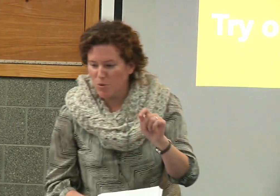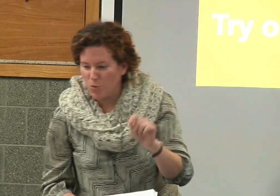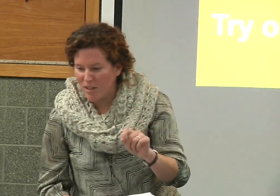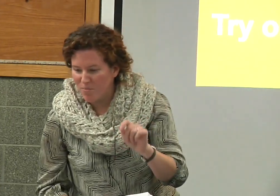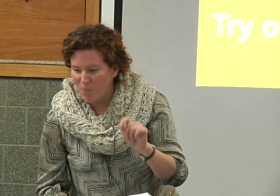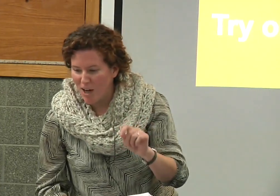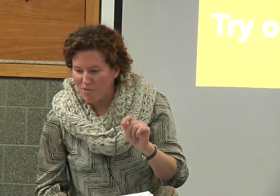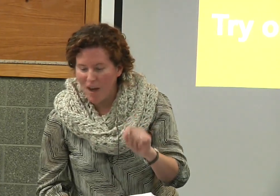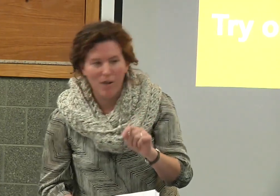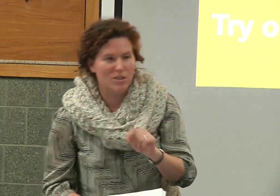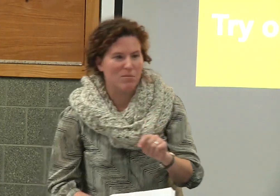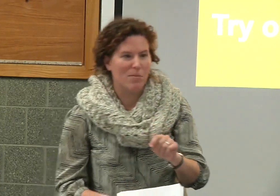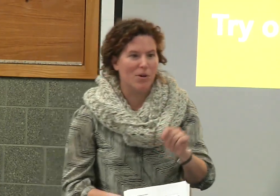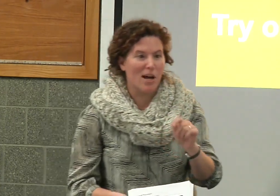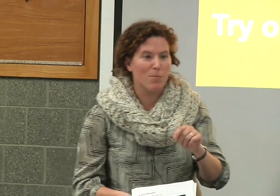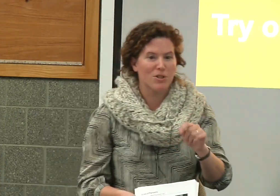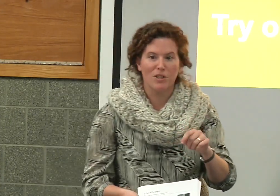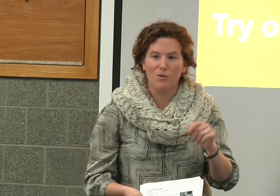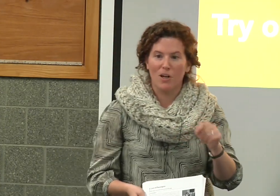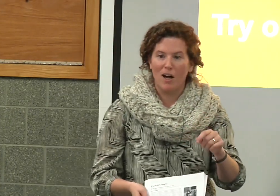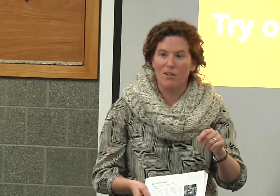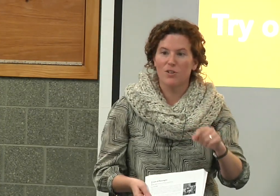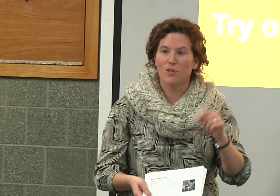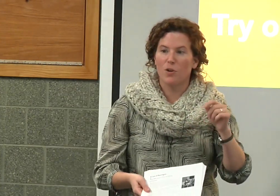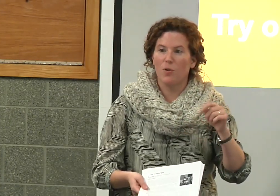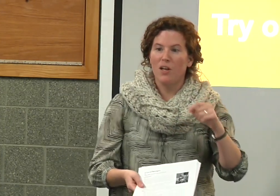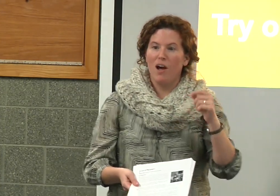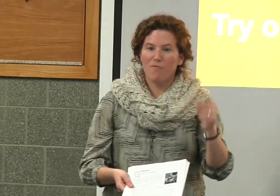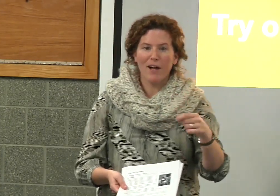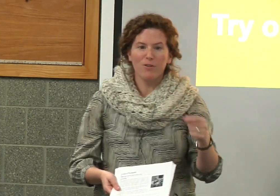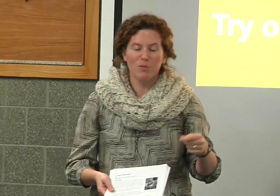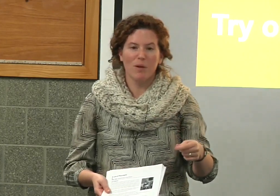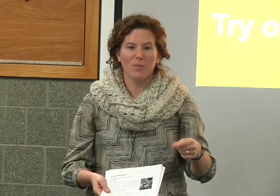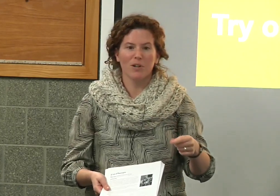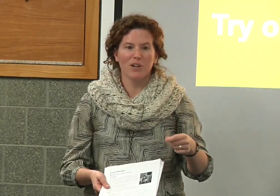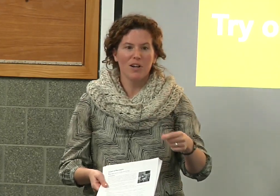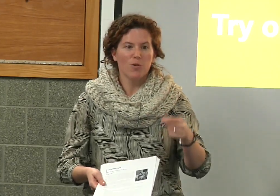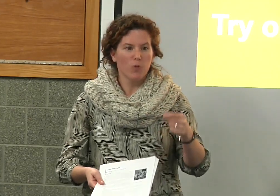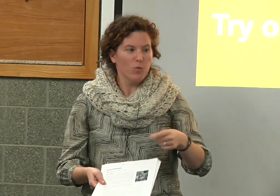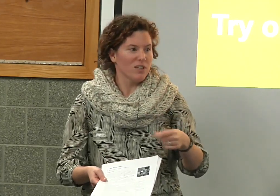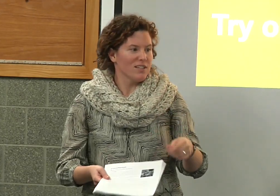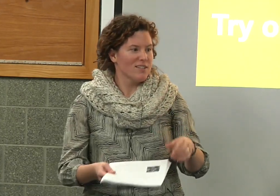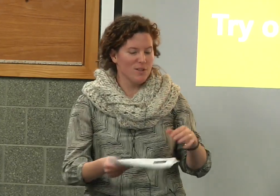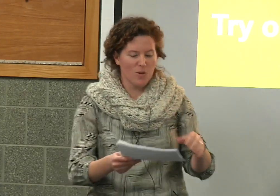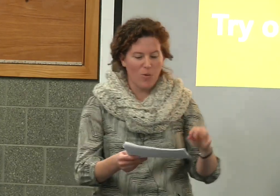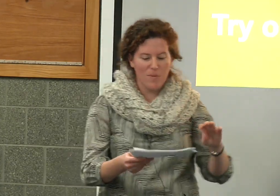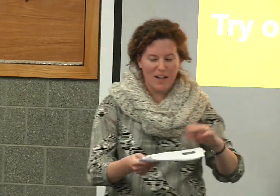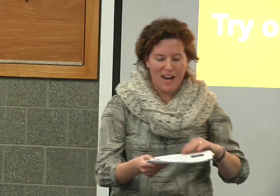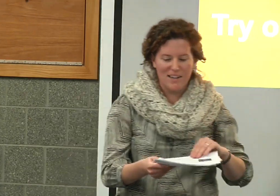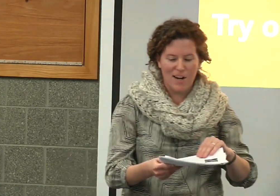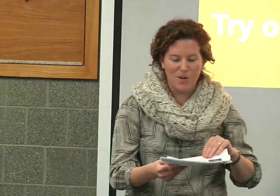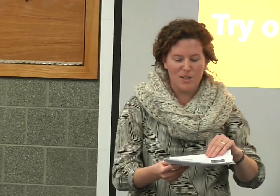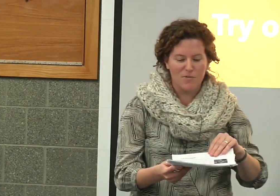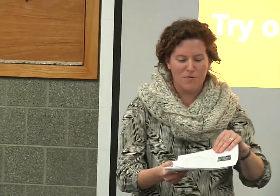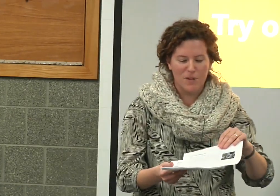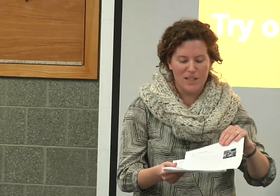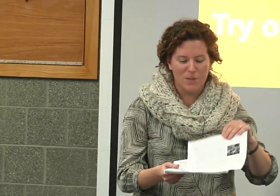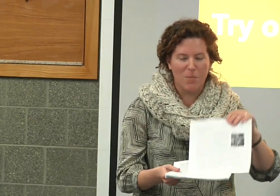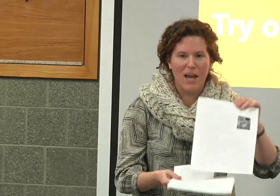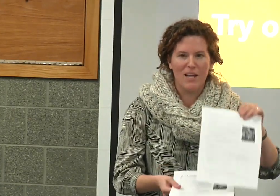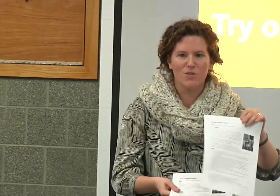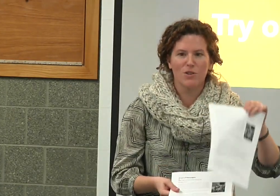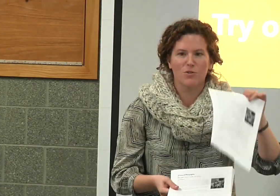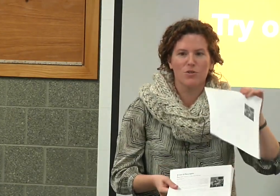this was written by a faculty member at a particular college. So a faculty member wrote this. And so what I'm going to hand out is